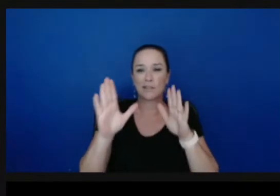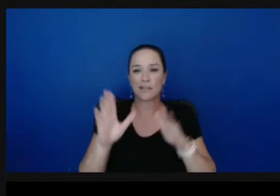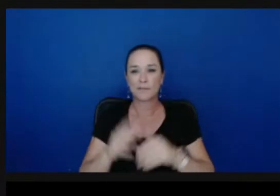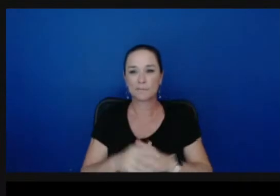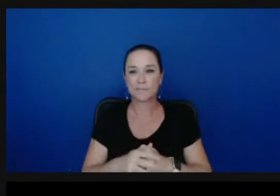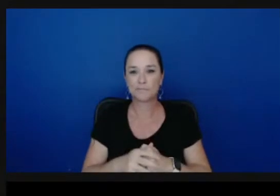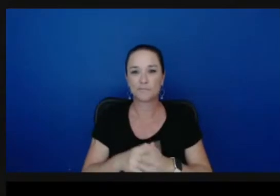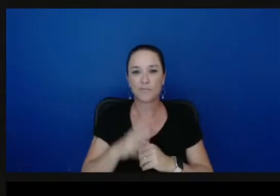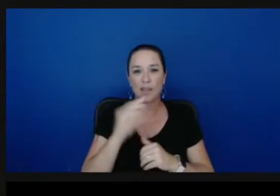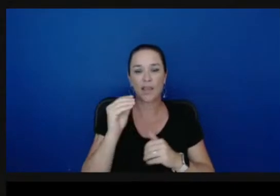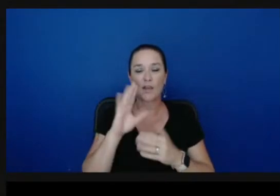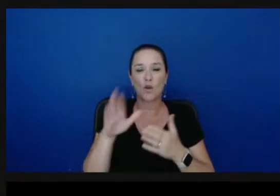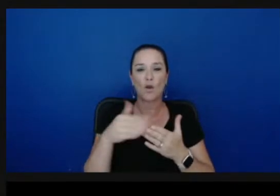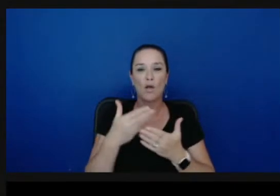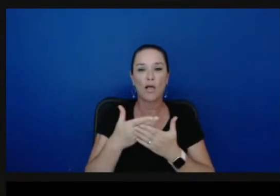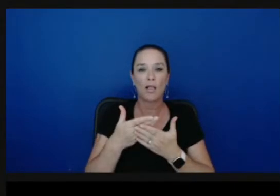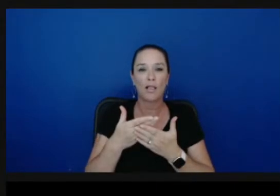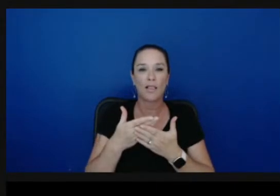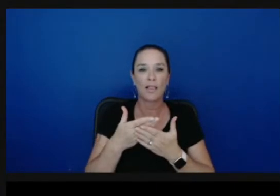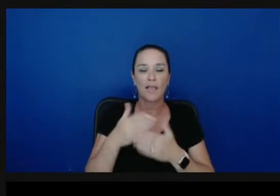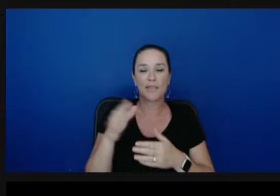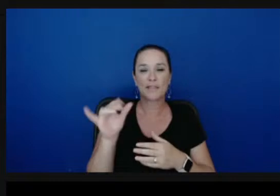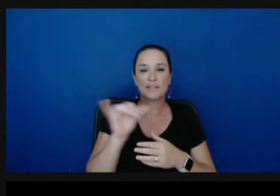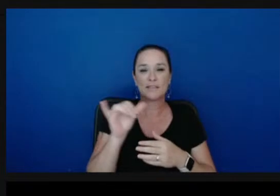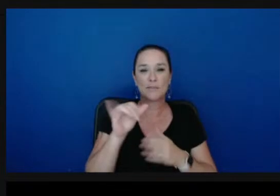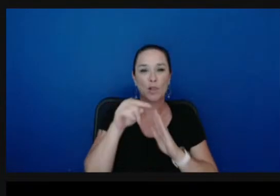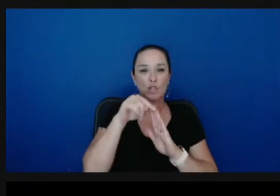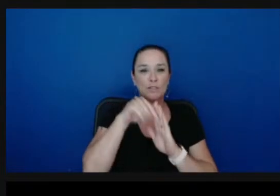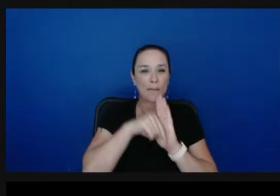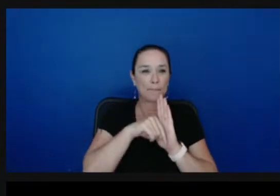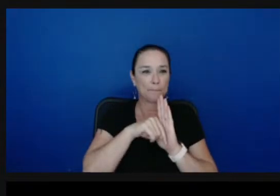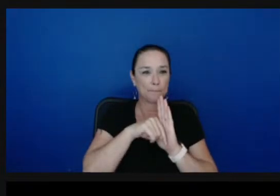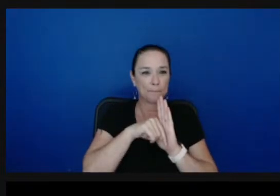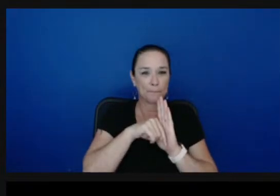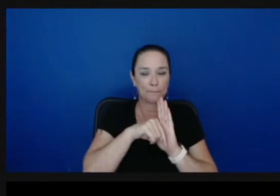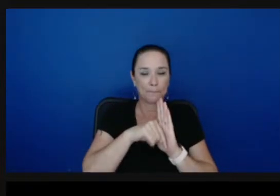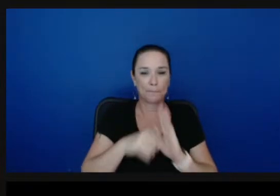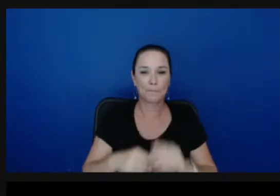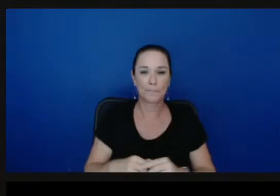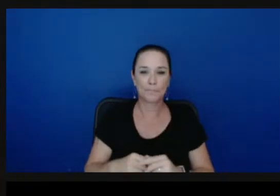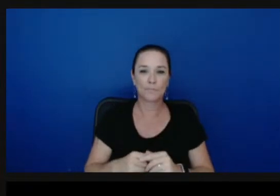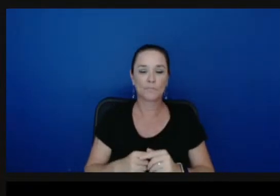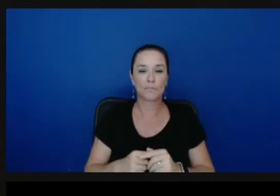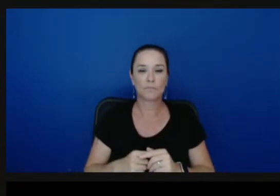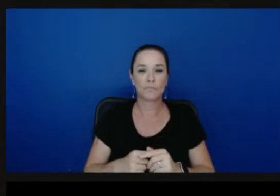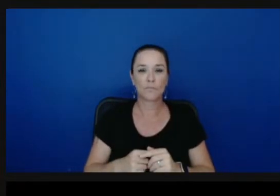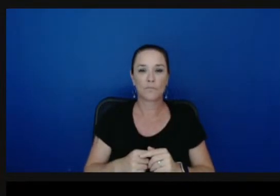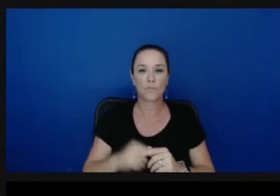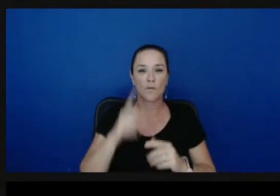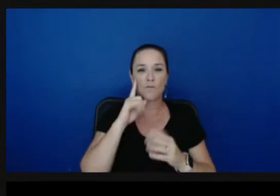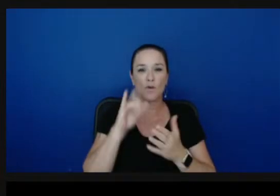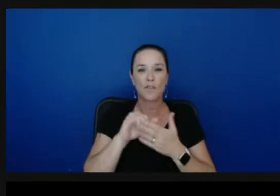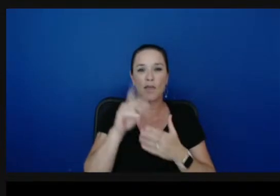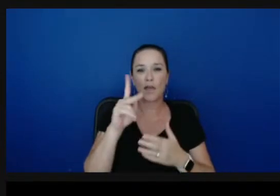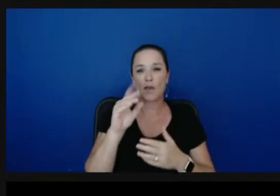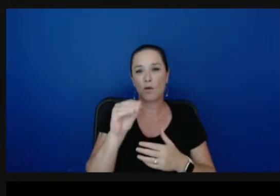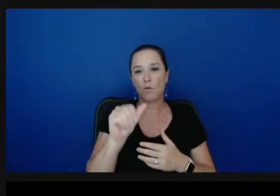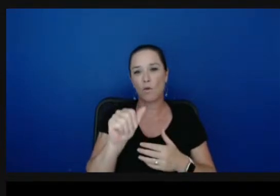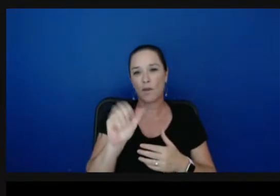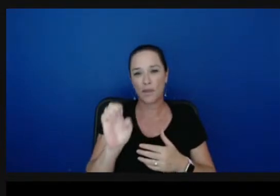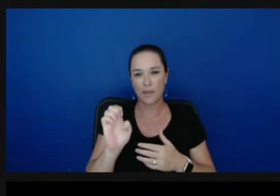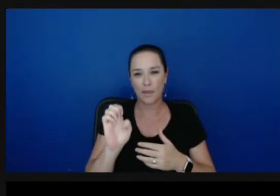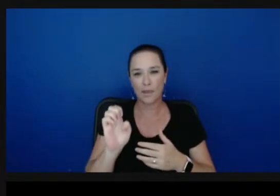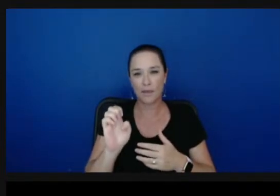and all at the similar depths here for that Koaʻe flank fault